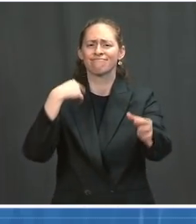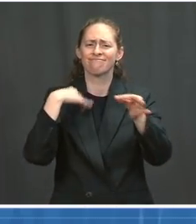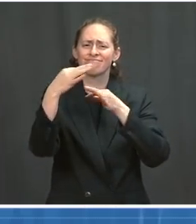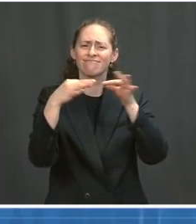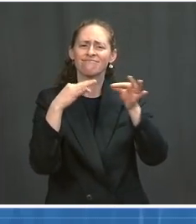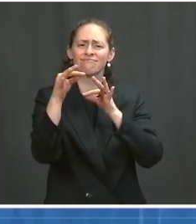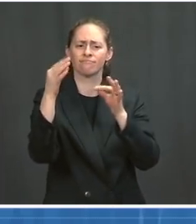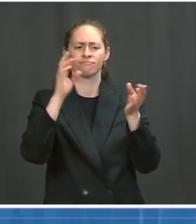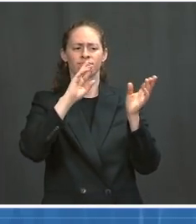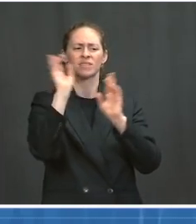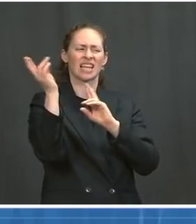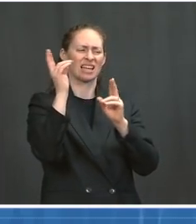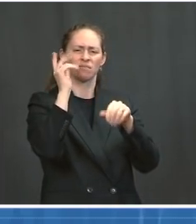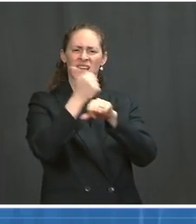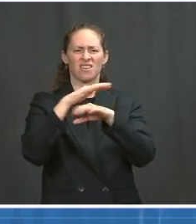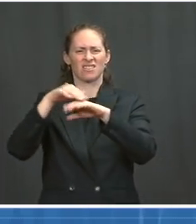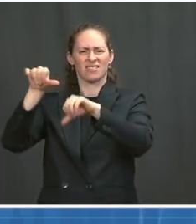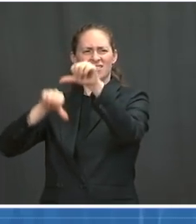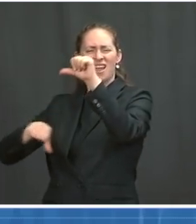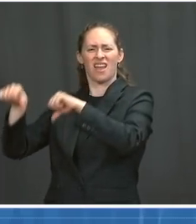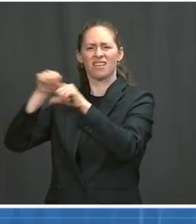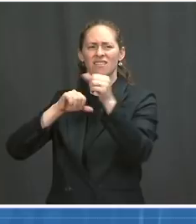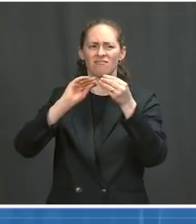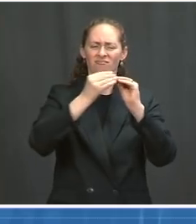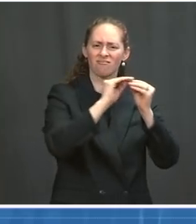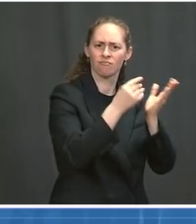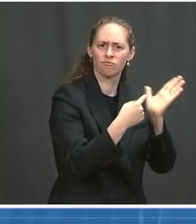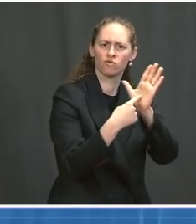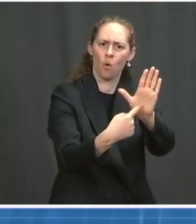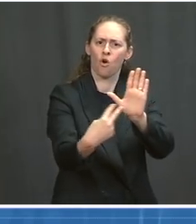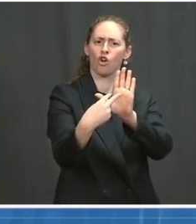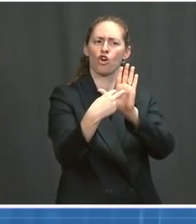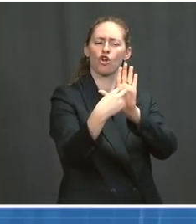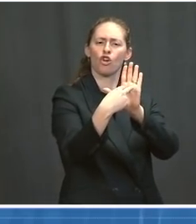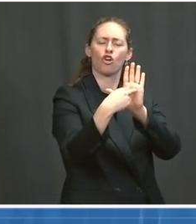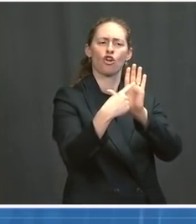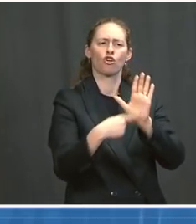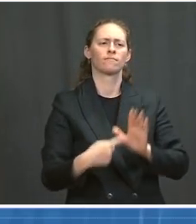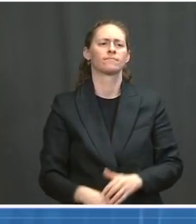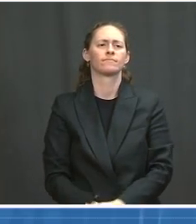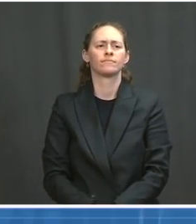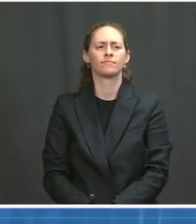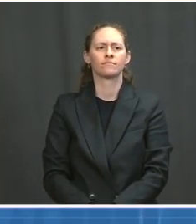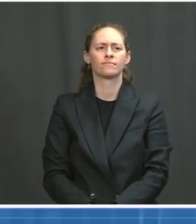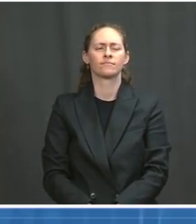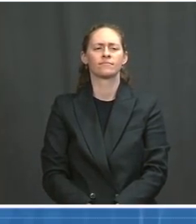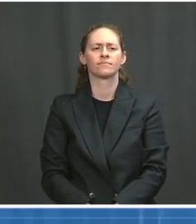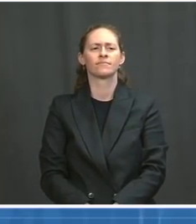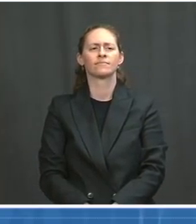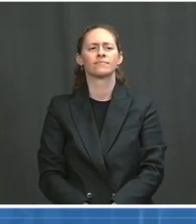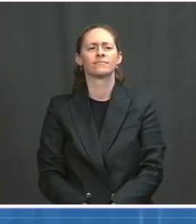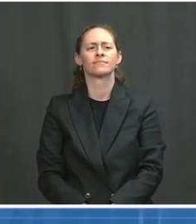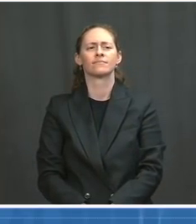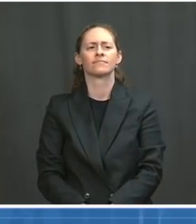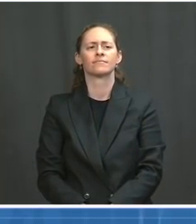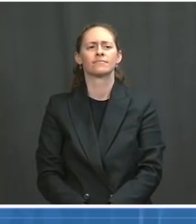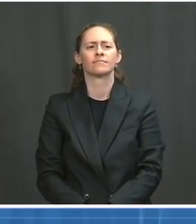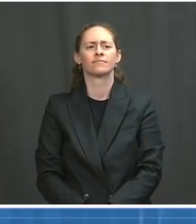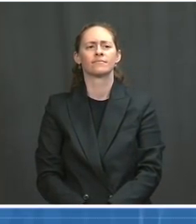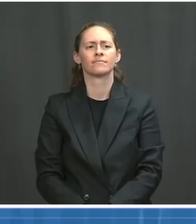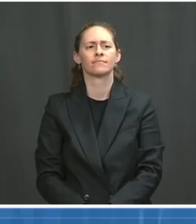confidence is only one piece of the puzzle. The barriers to getting vaccinated fall into three main categories: vaccine